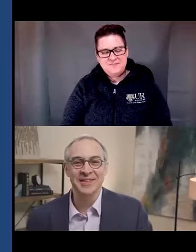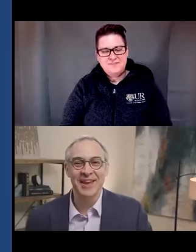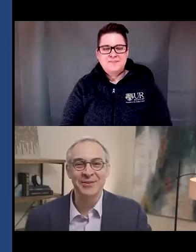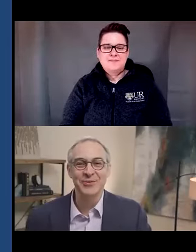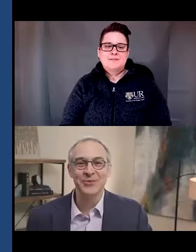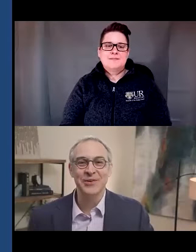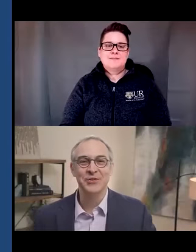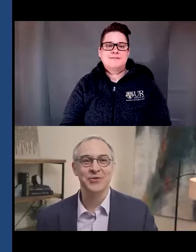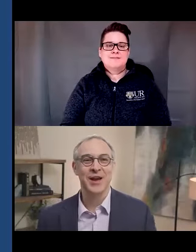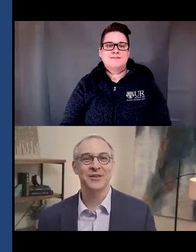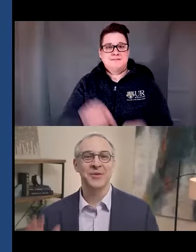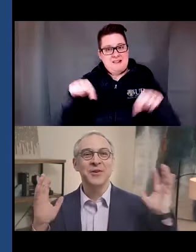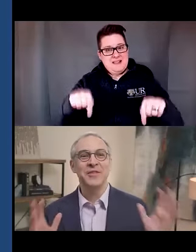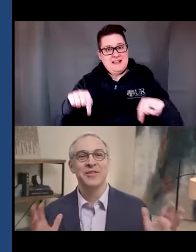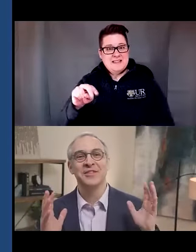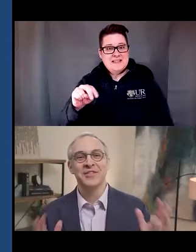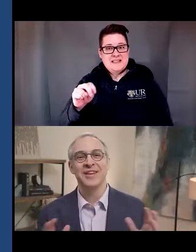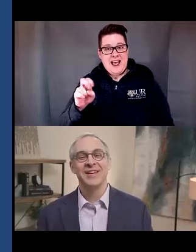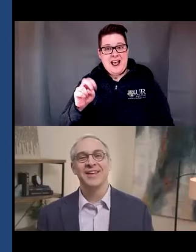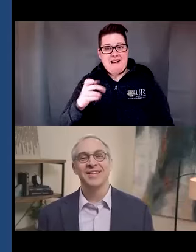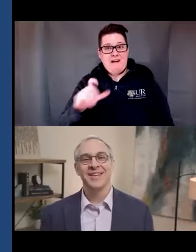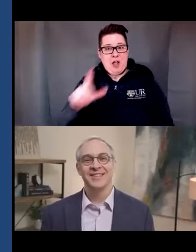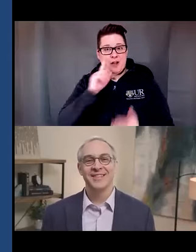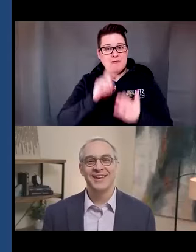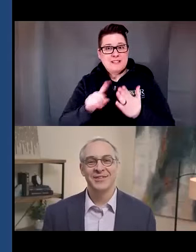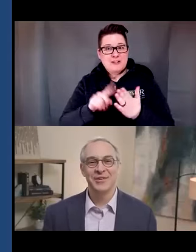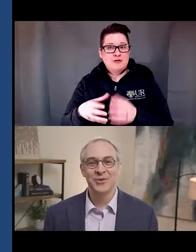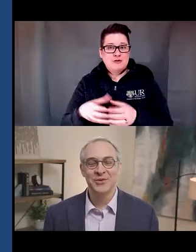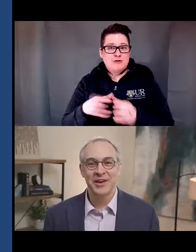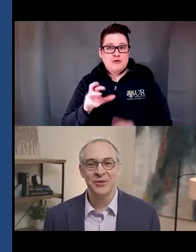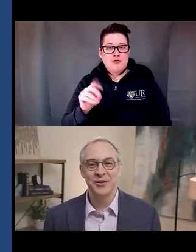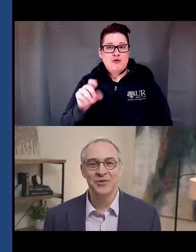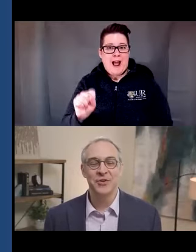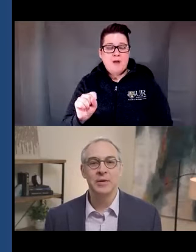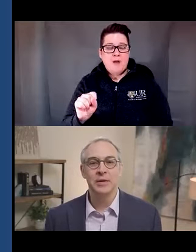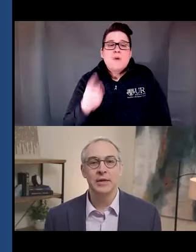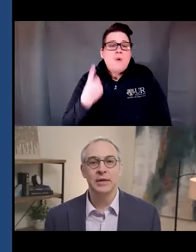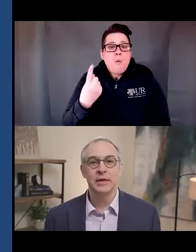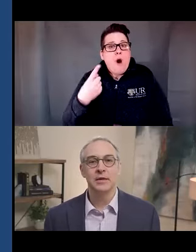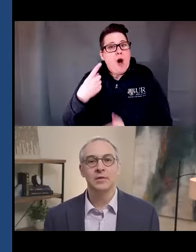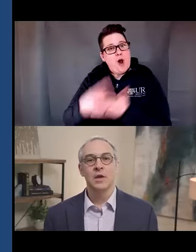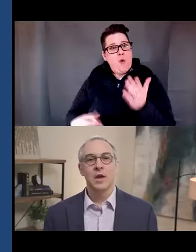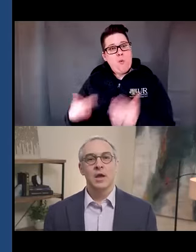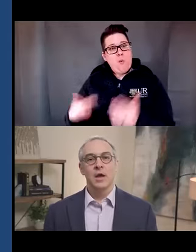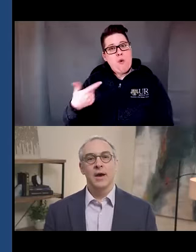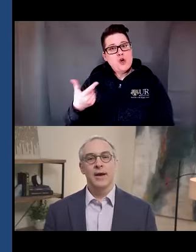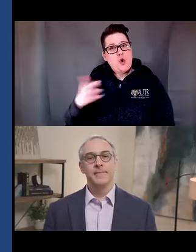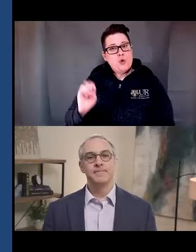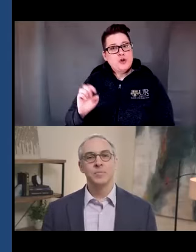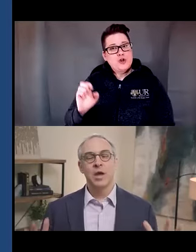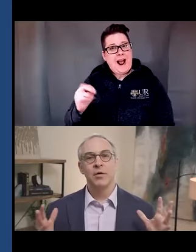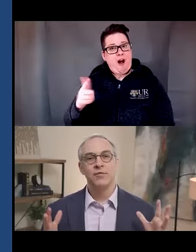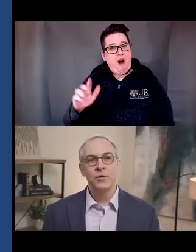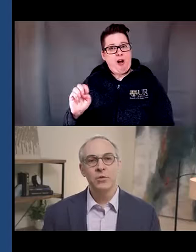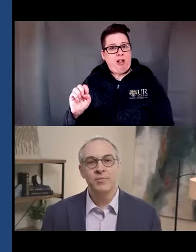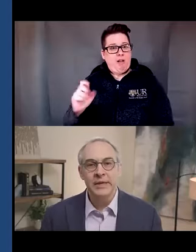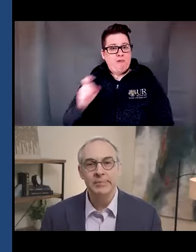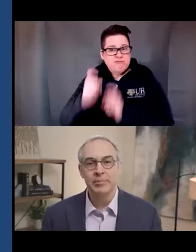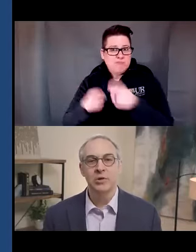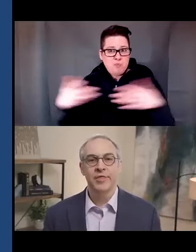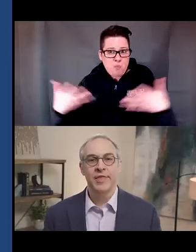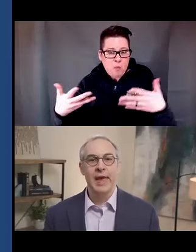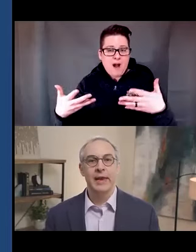This is the Engel Research Rounds. And one of the things that George Engel contributed is a view